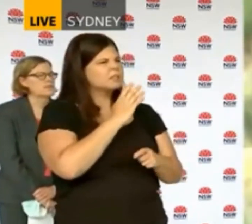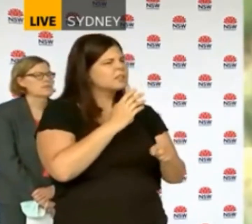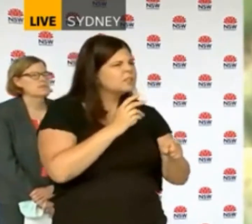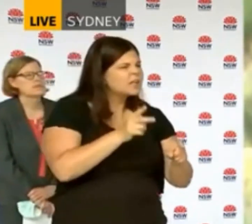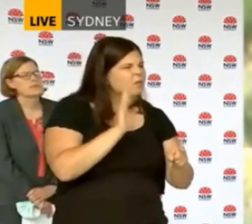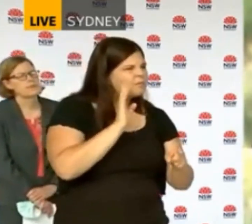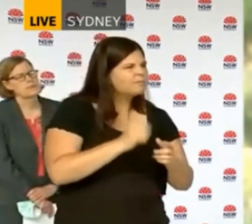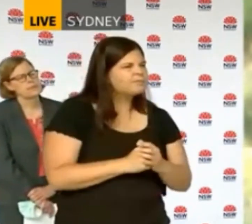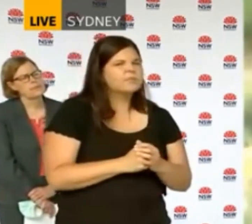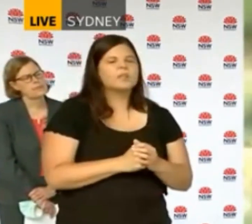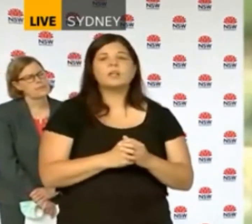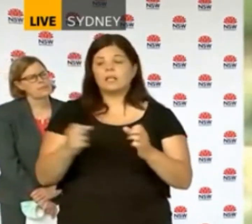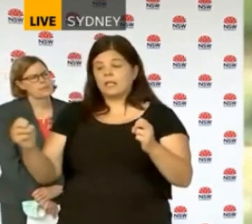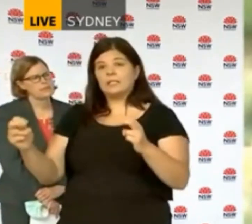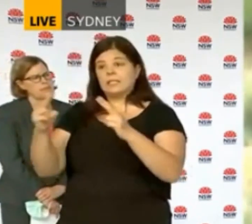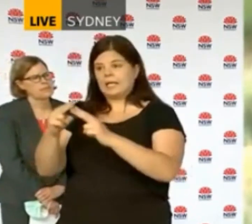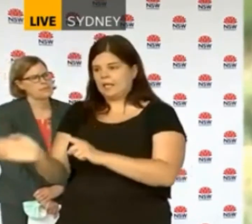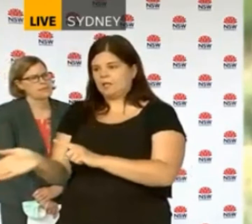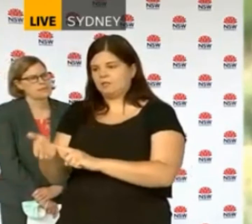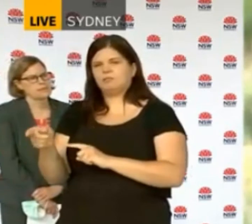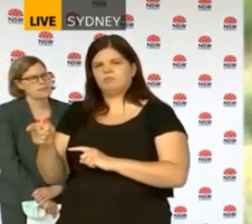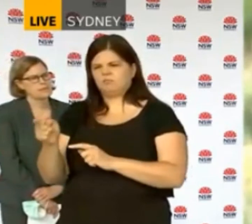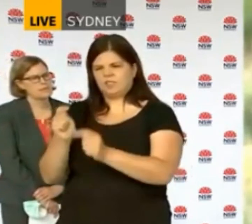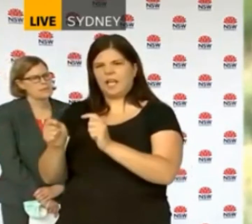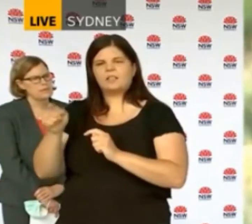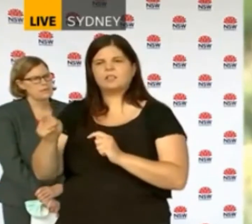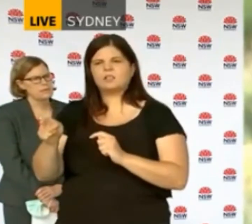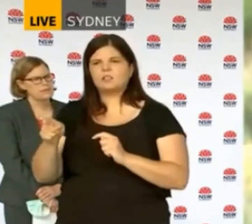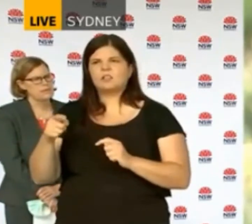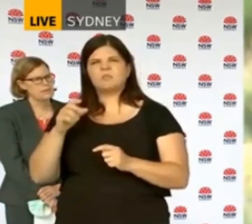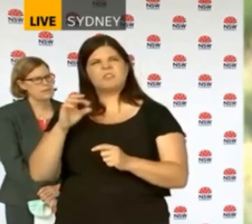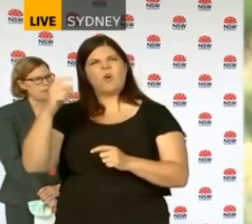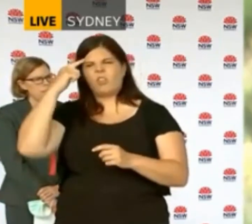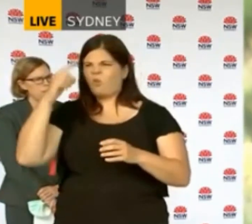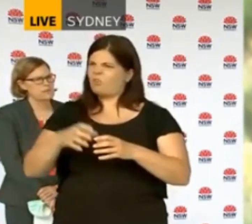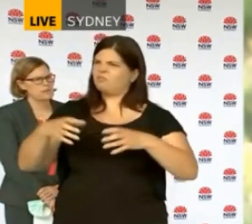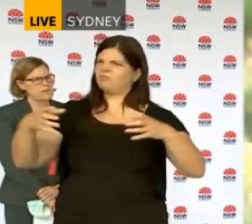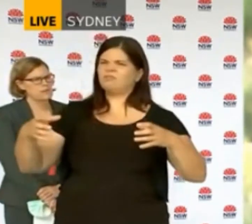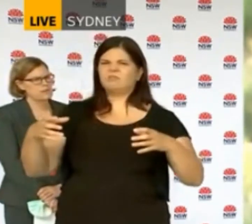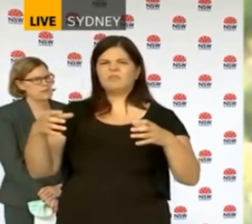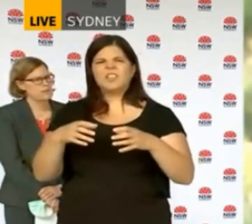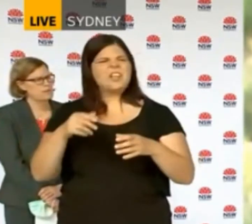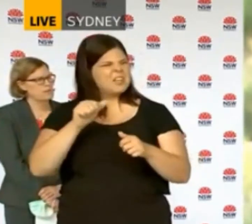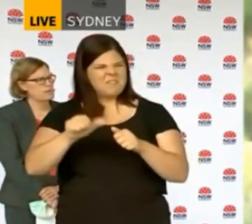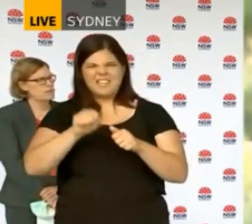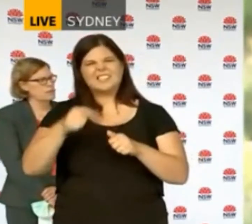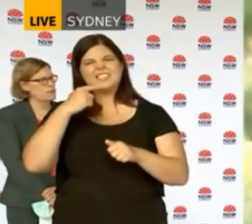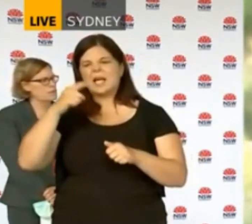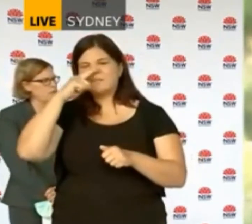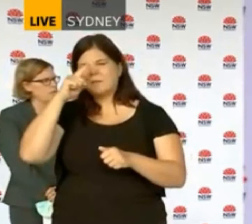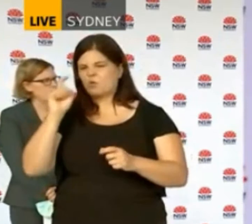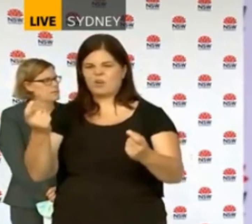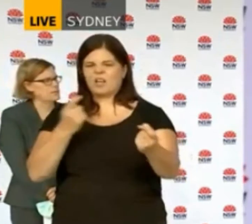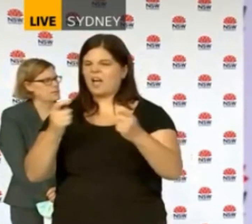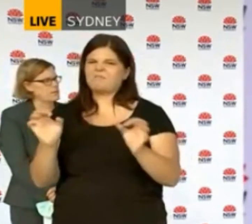it again. The numbers of the Sydney test are well below, anyway, what was expected. Why not just say, look, no crowd?